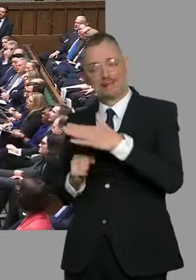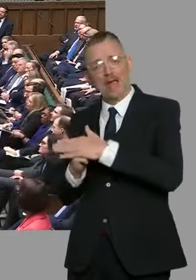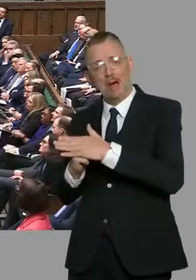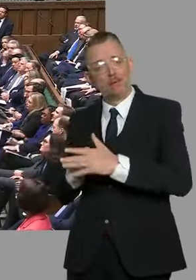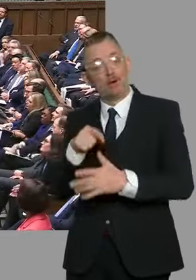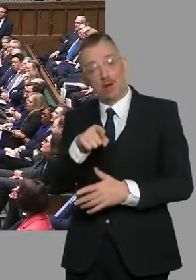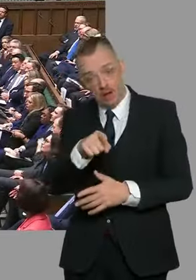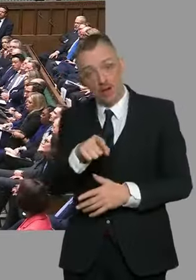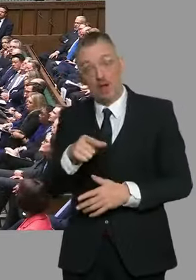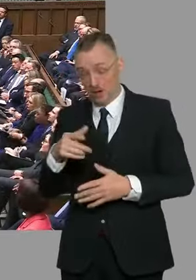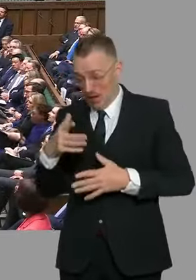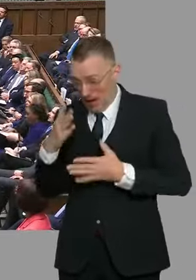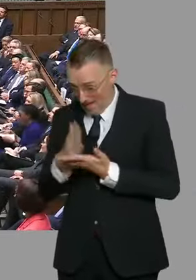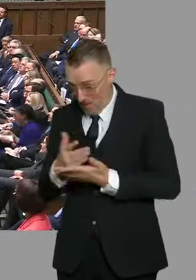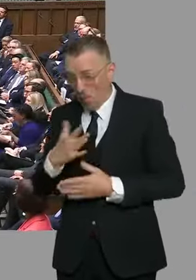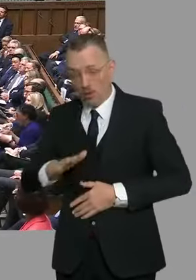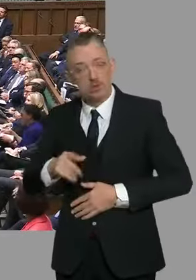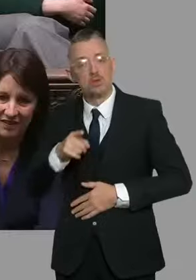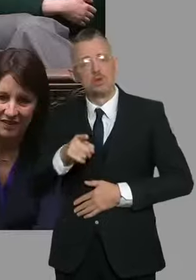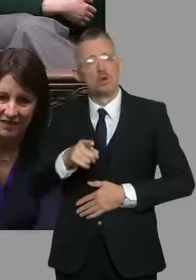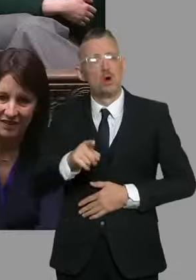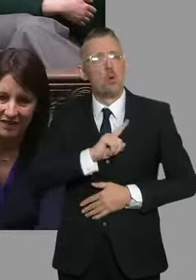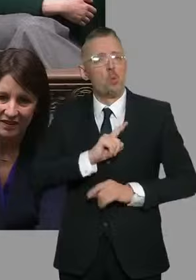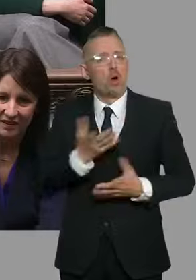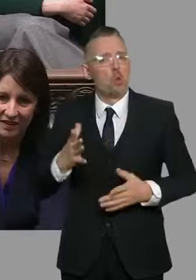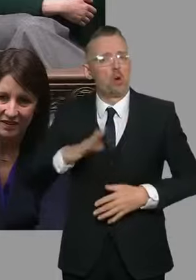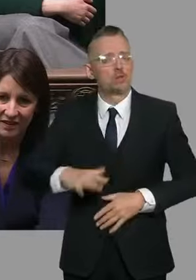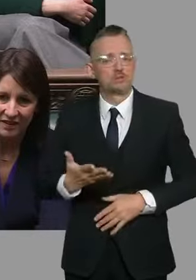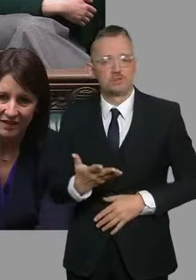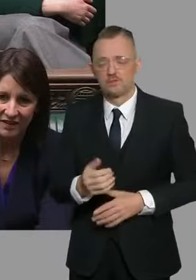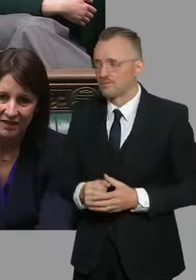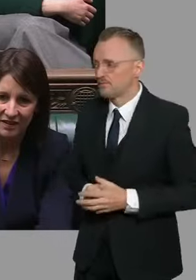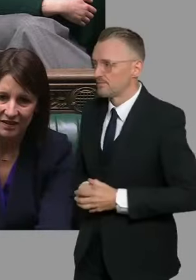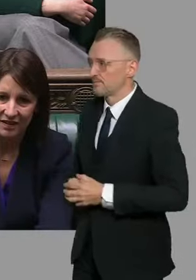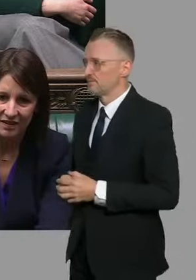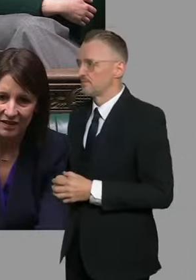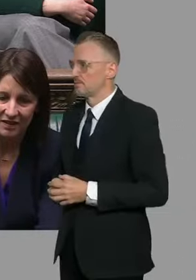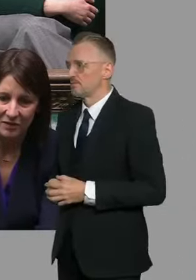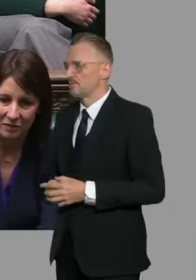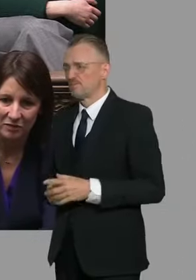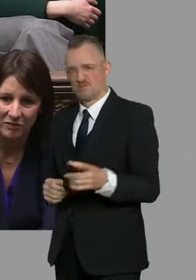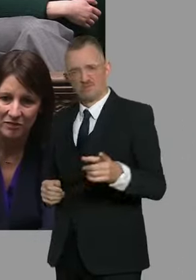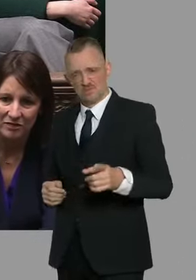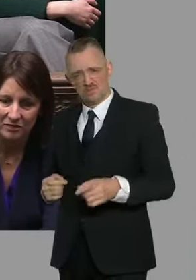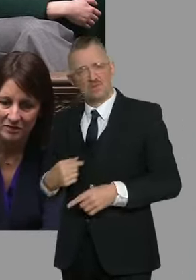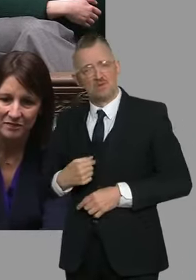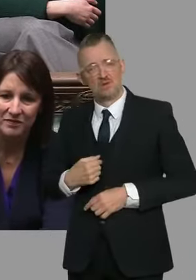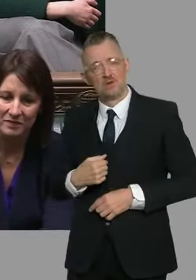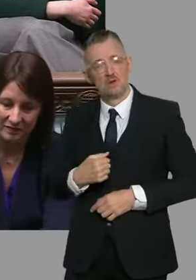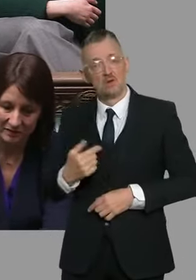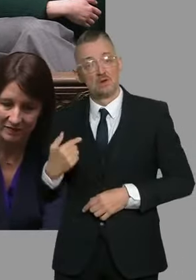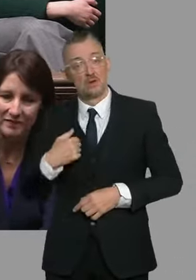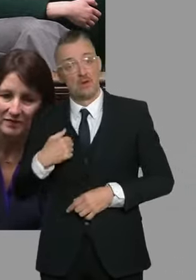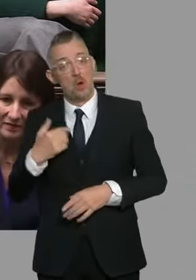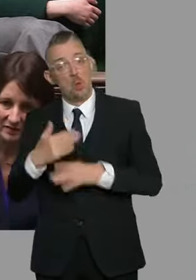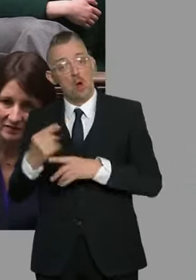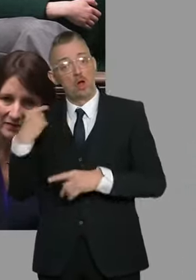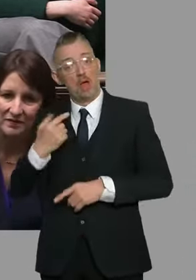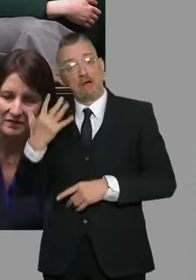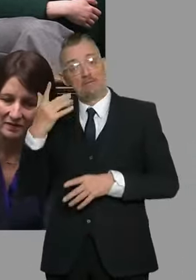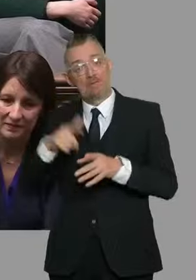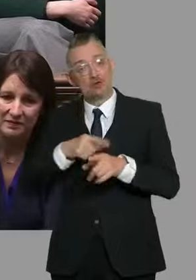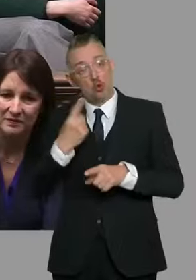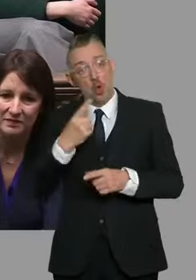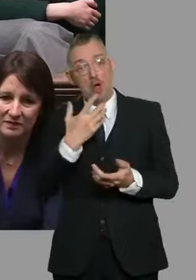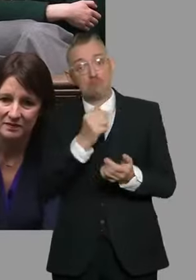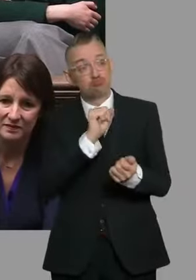Mr. Speaker, she talks about my record. For 5 years, I was the chief prosecutor, prosecuting people who went to prison, many of whom were then deported.